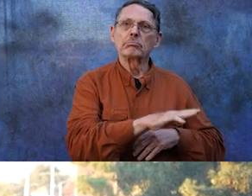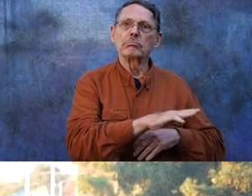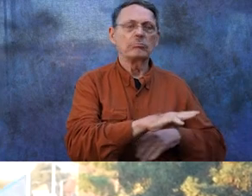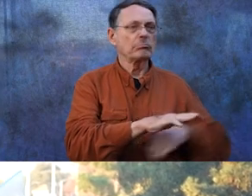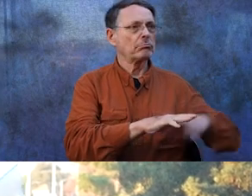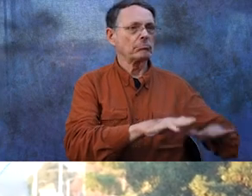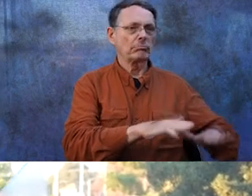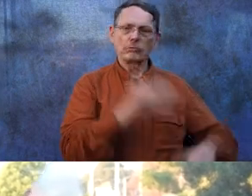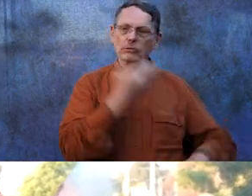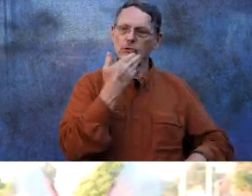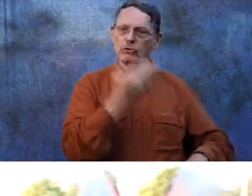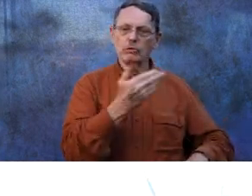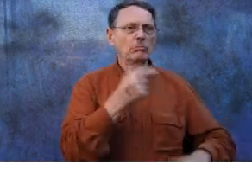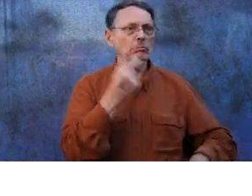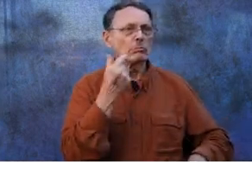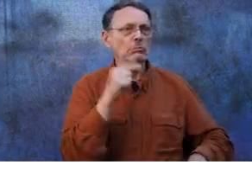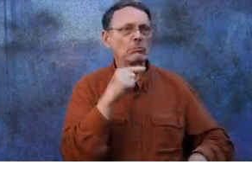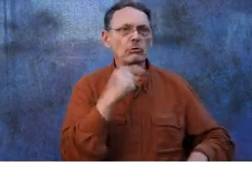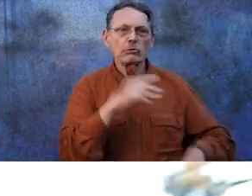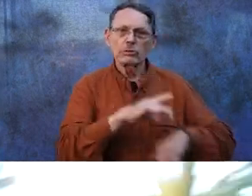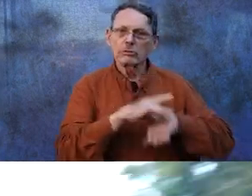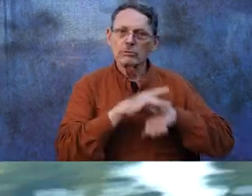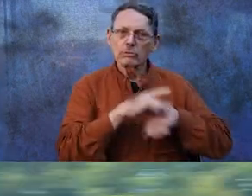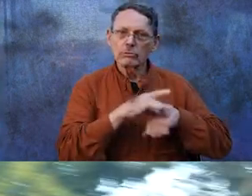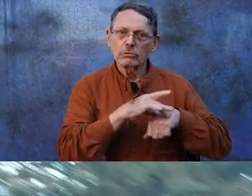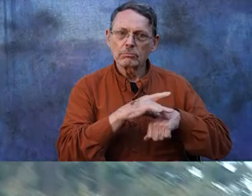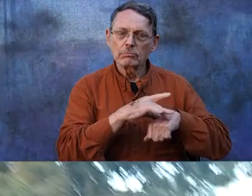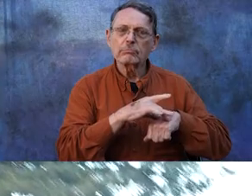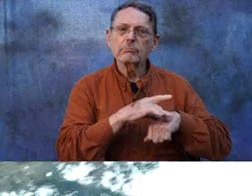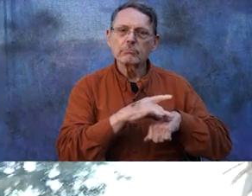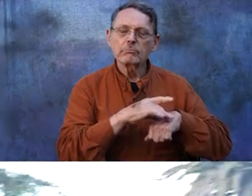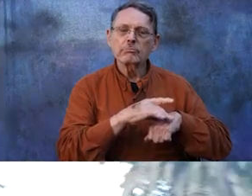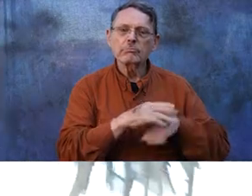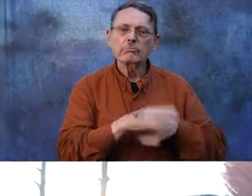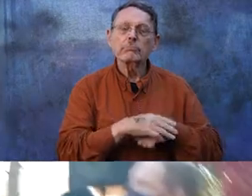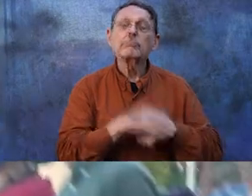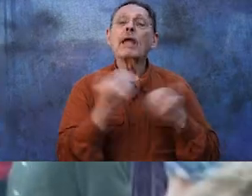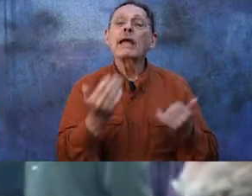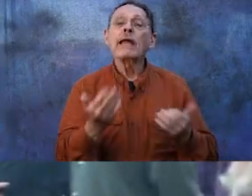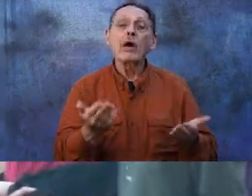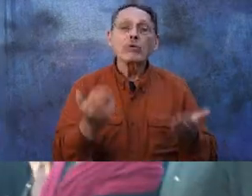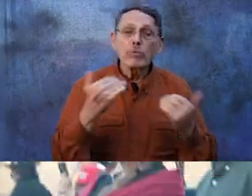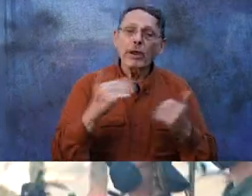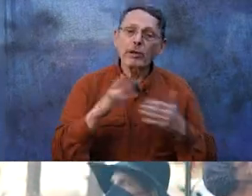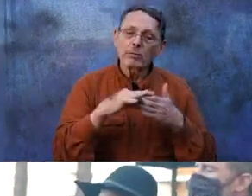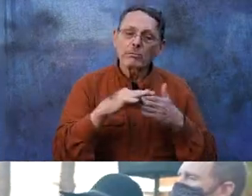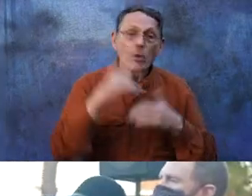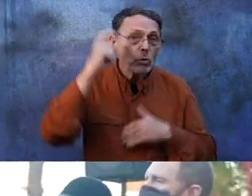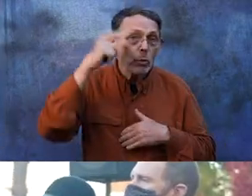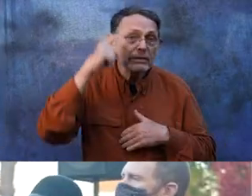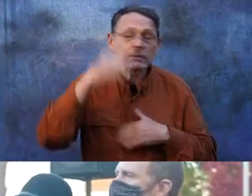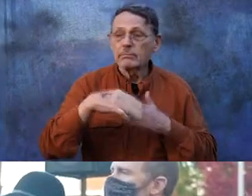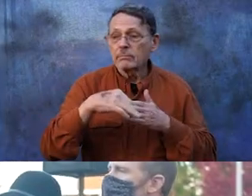Step on into this good green earth. And know what you bring back with you, the wisdom,